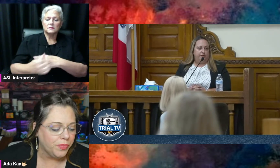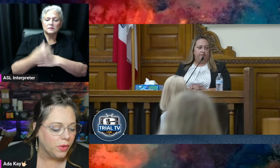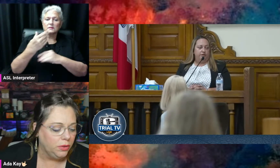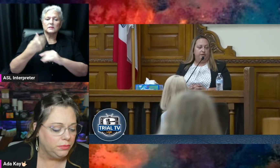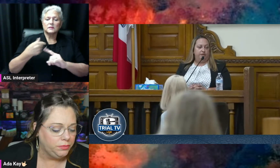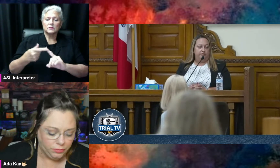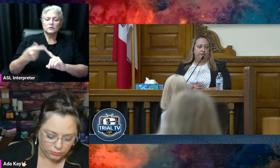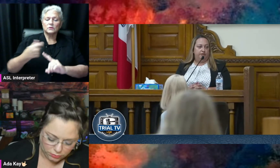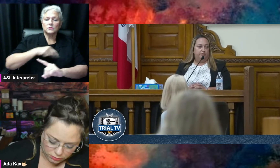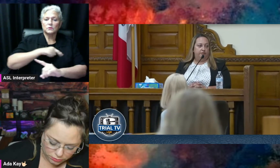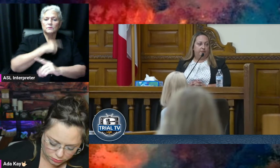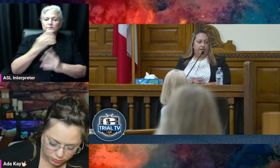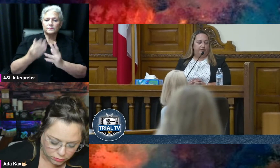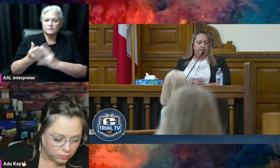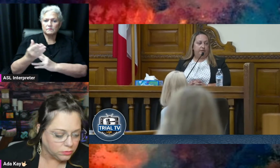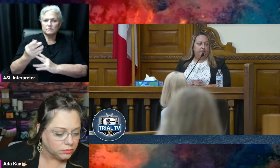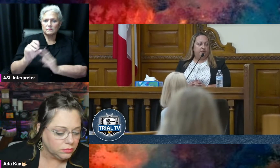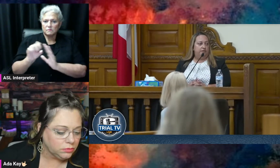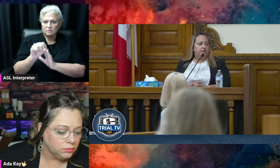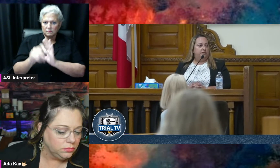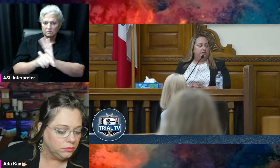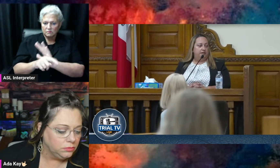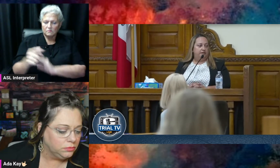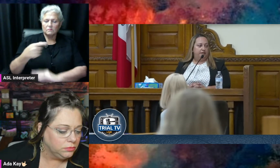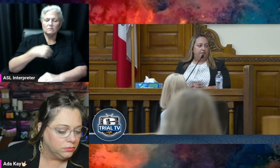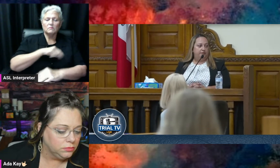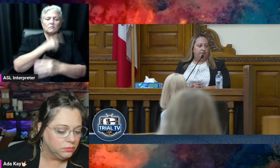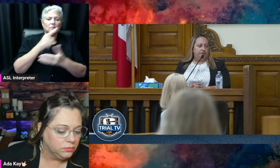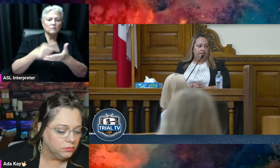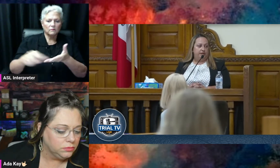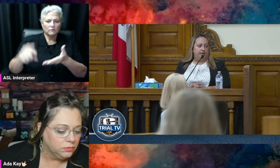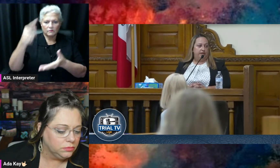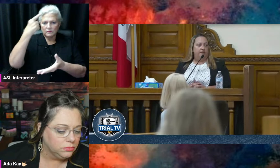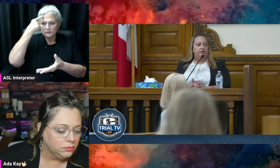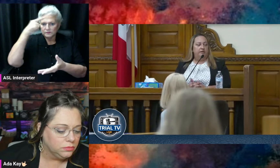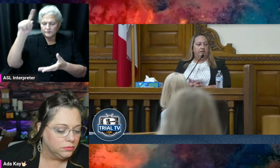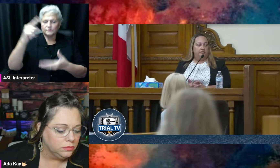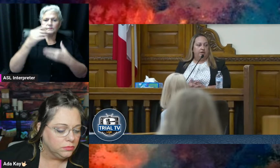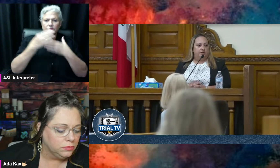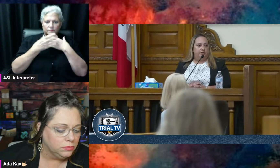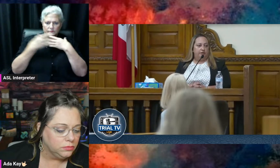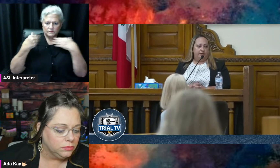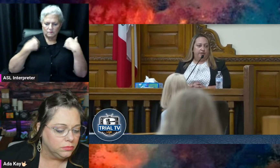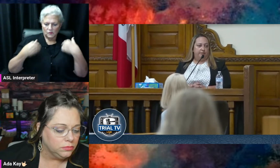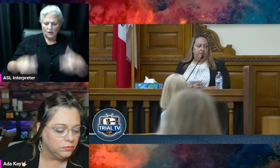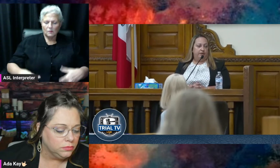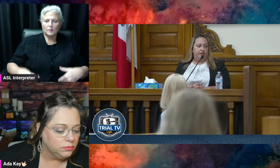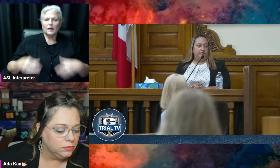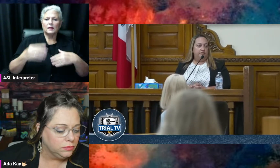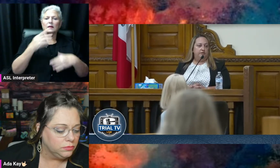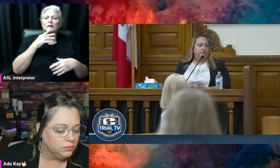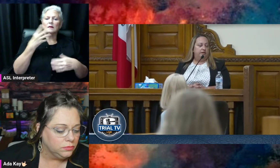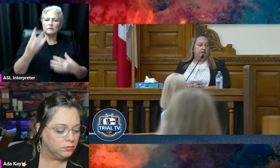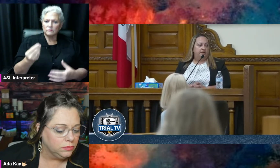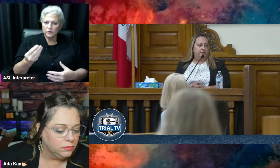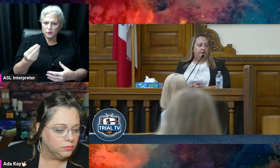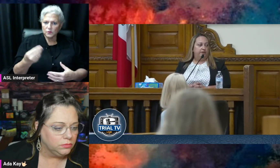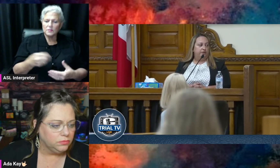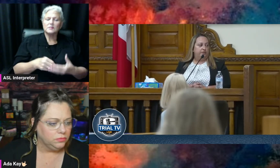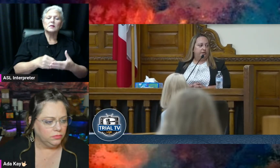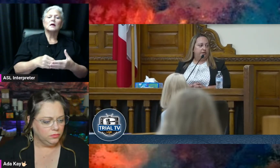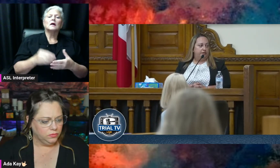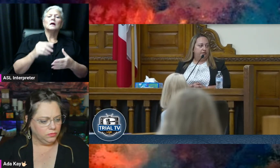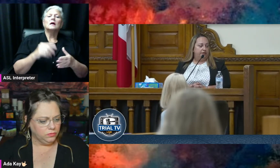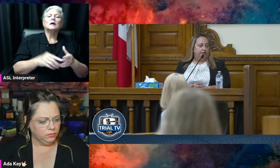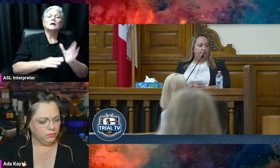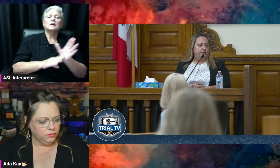need to do any screening for body fluids, take samples for DNA, develop DNA profiles, and then compare